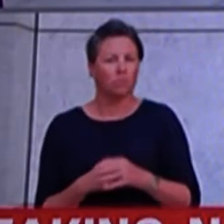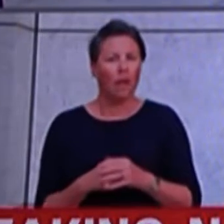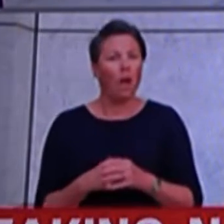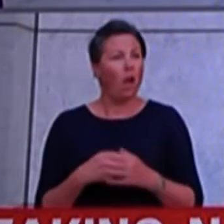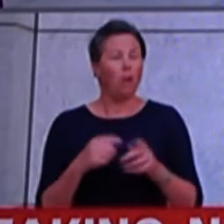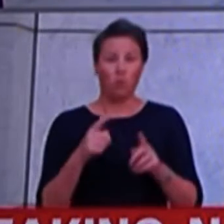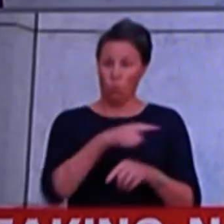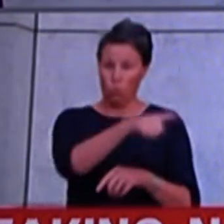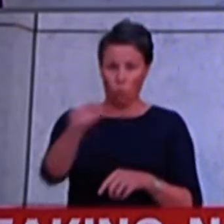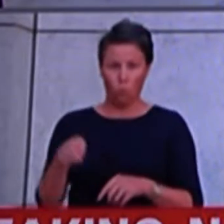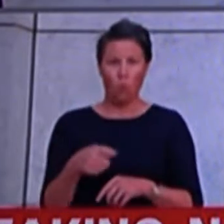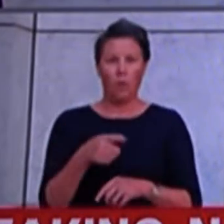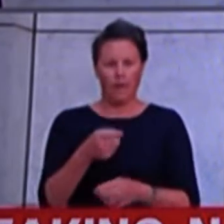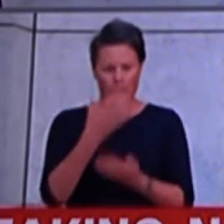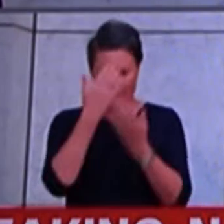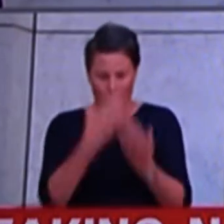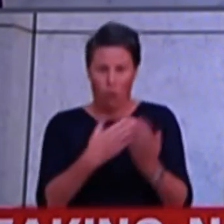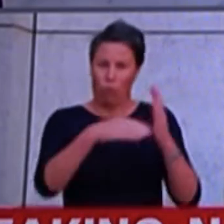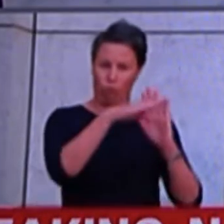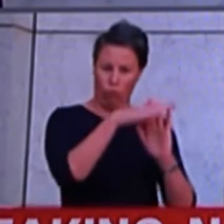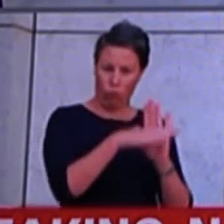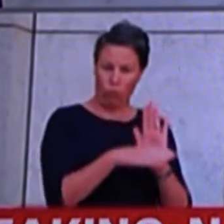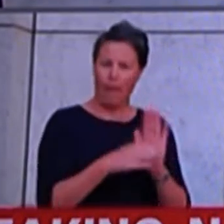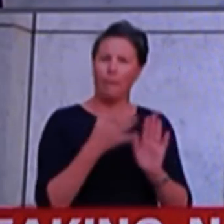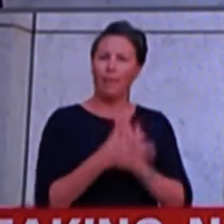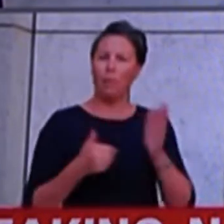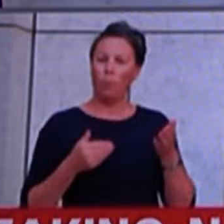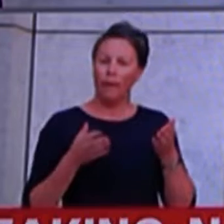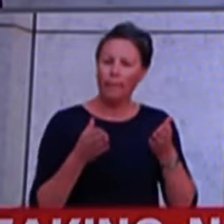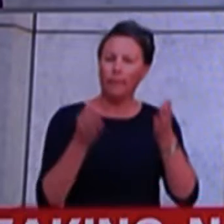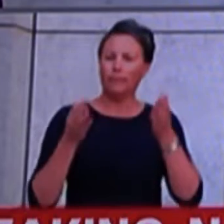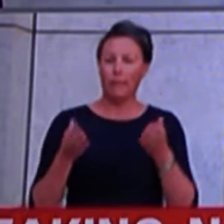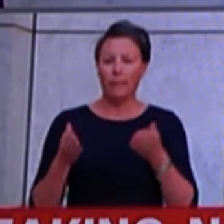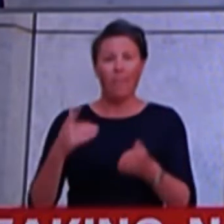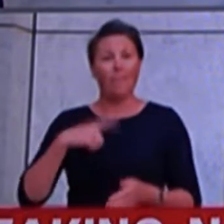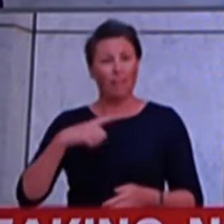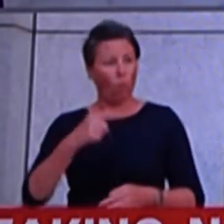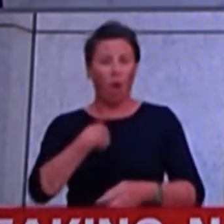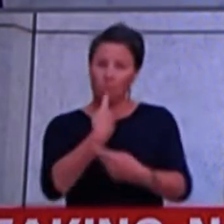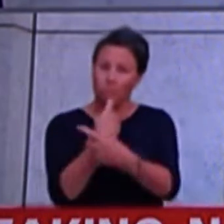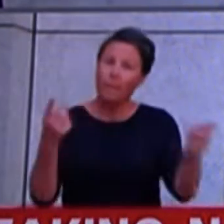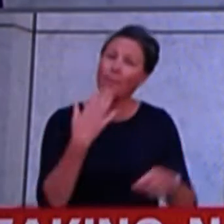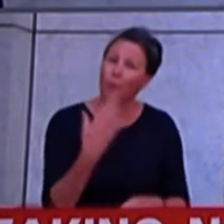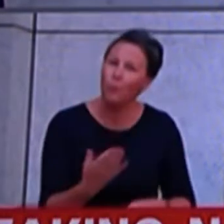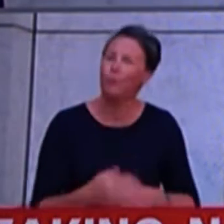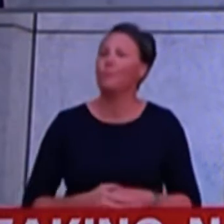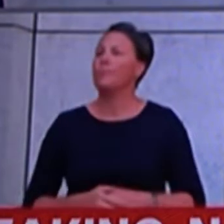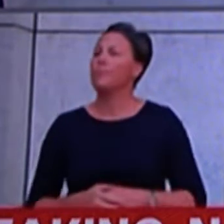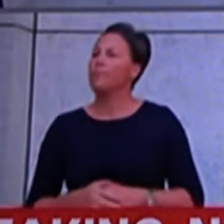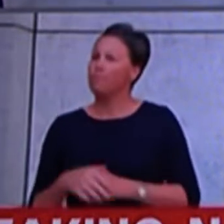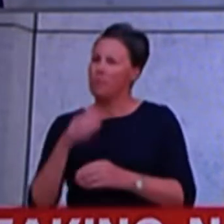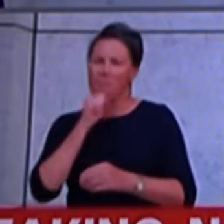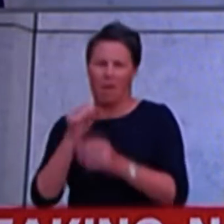they've been doing. That's why we're always just thanking Australians every day, and look forward to continuing to thank them. Yep. Those jobs